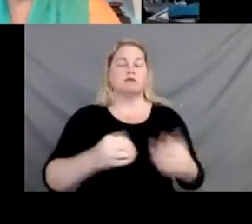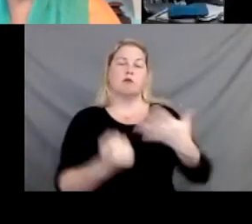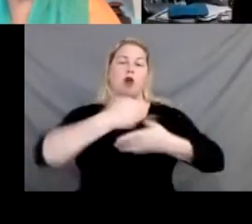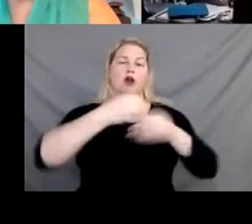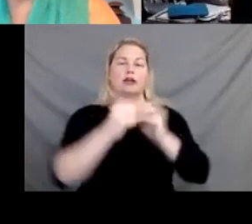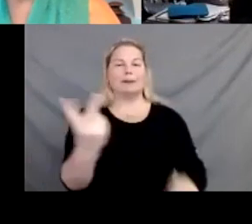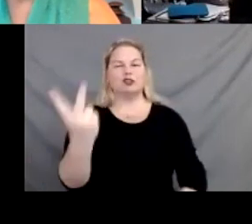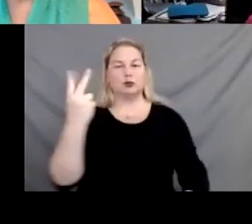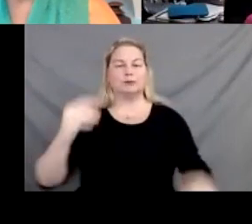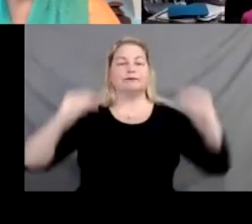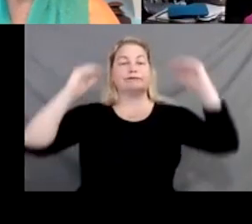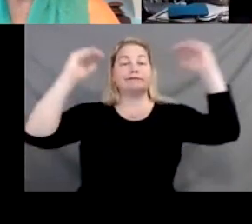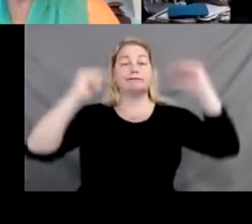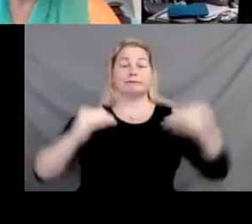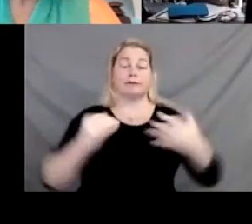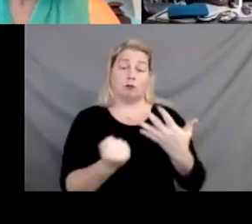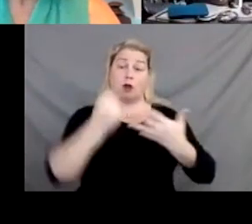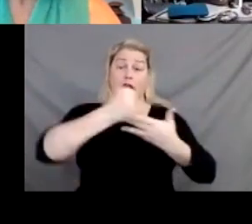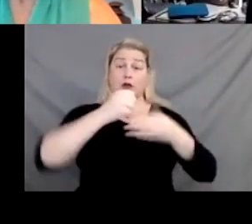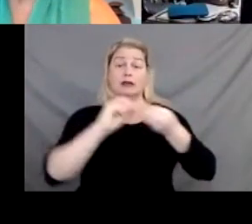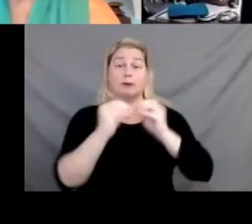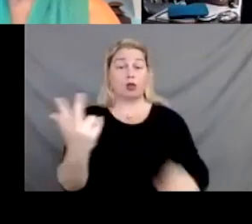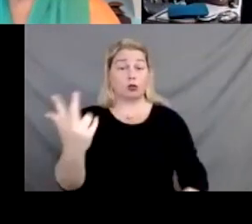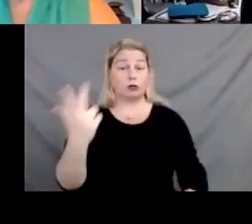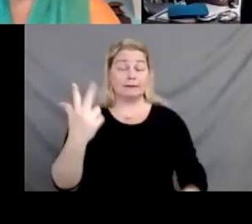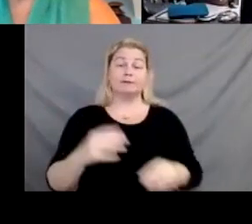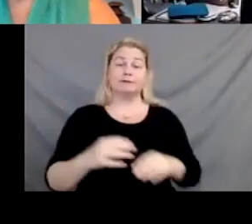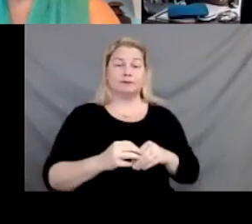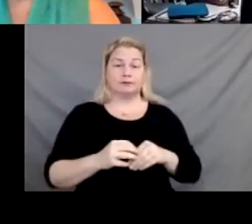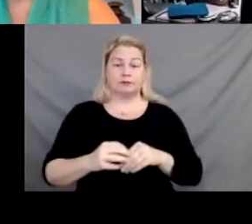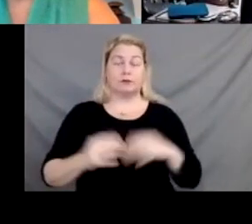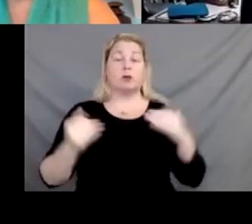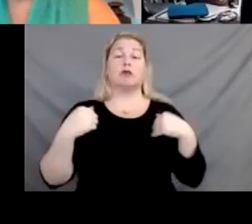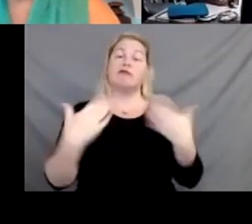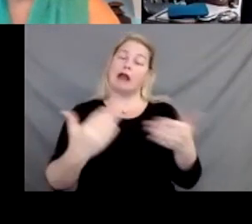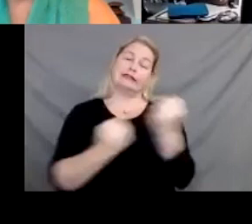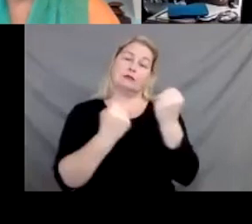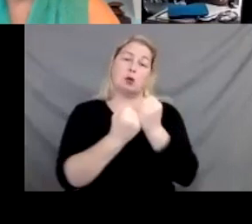In priority 3, support for our unhoused neighbors,